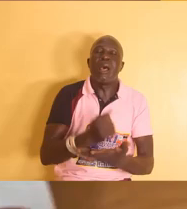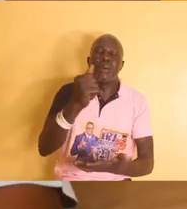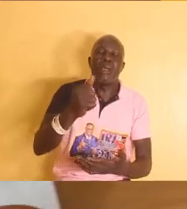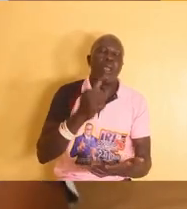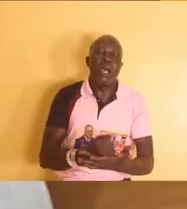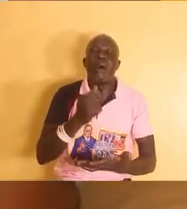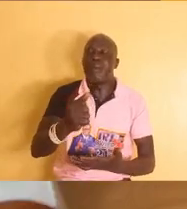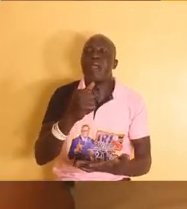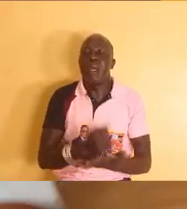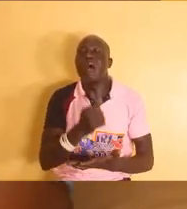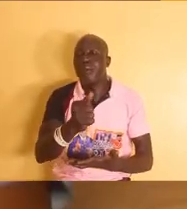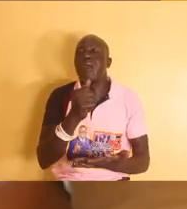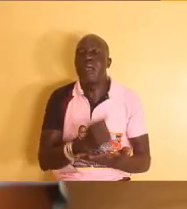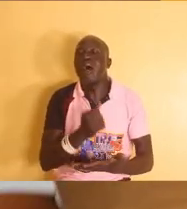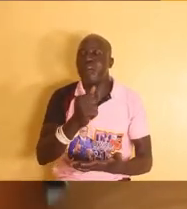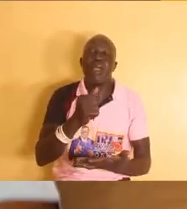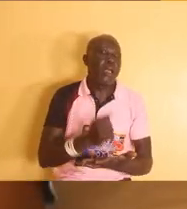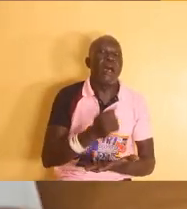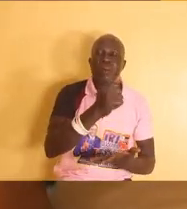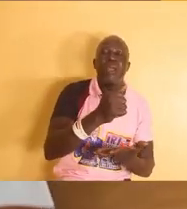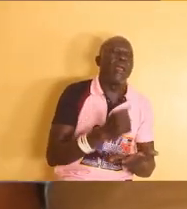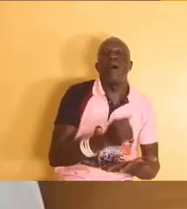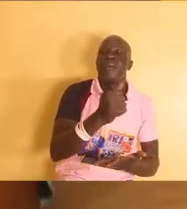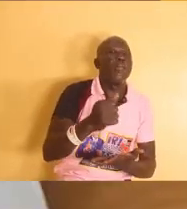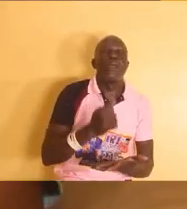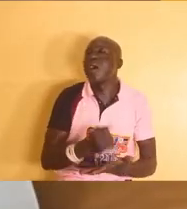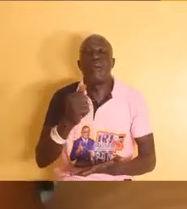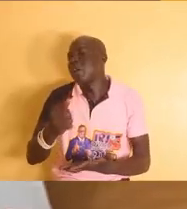Amen. Amen. Amen. Amen. Amen. Amen.